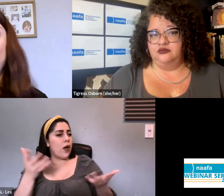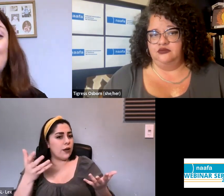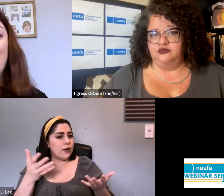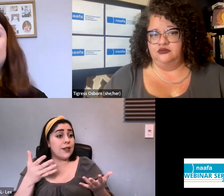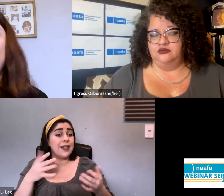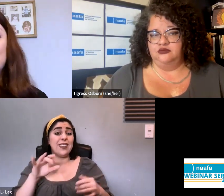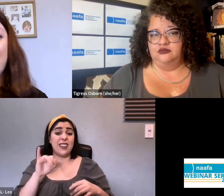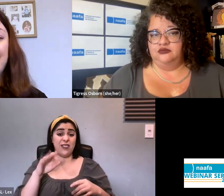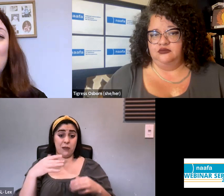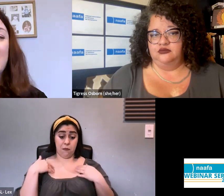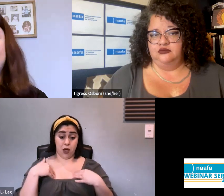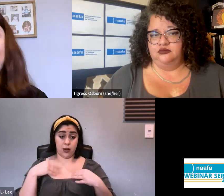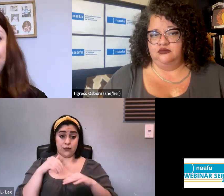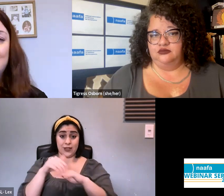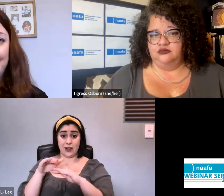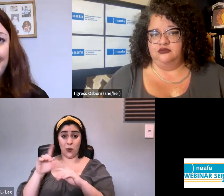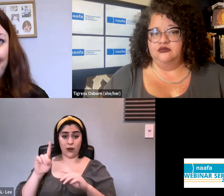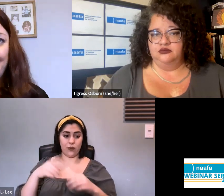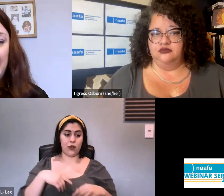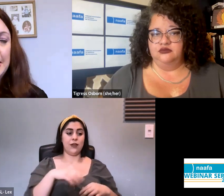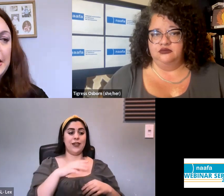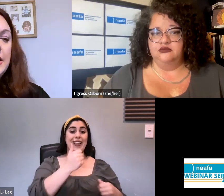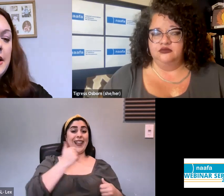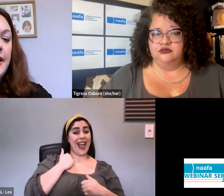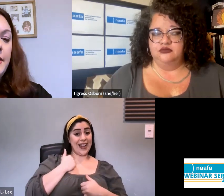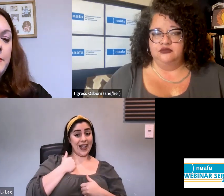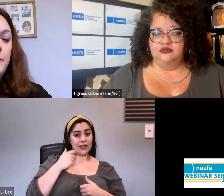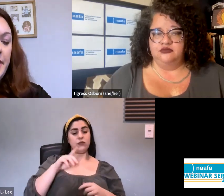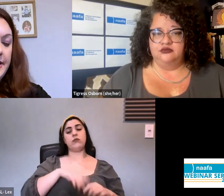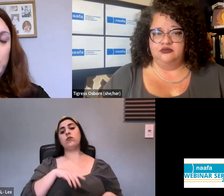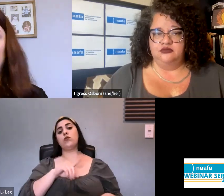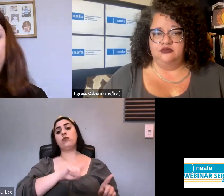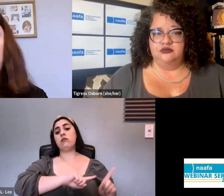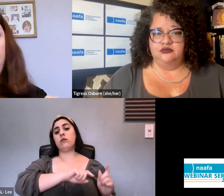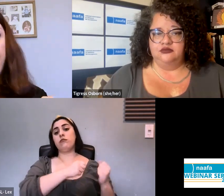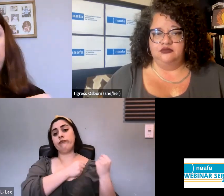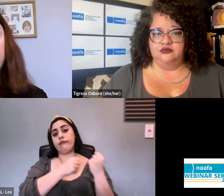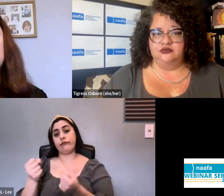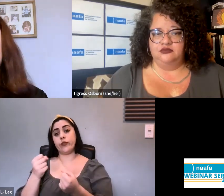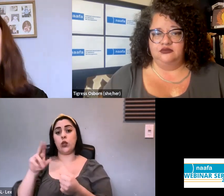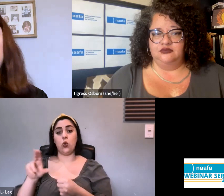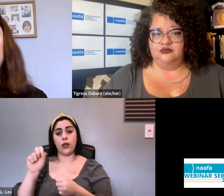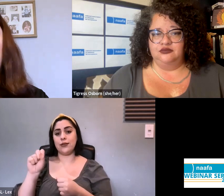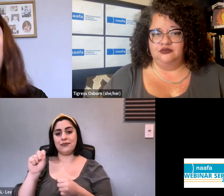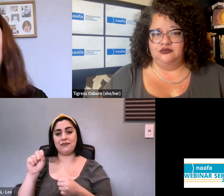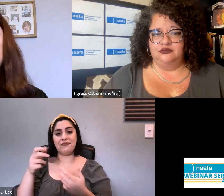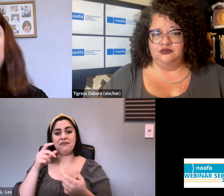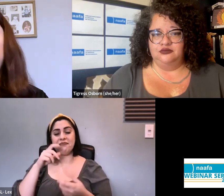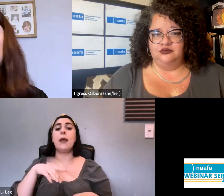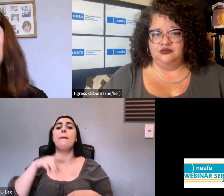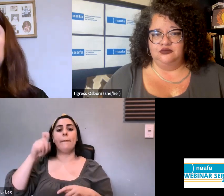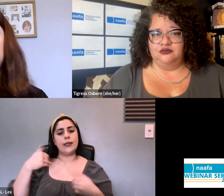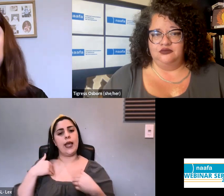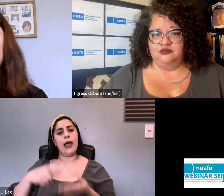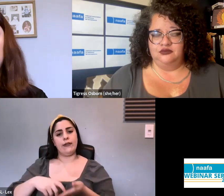Canada to the US. If you're driving across, then generally you're fine. But where I am, there is no legal requirement.